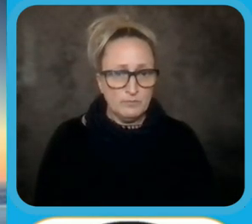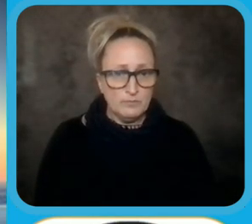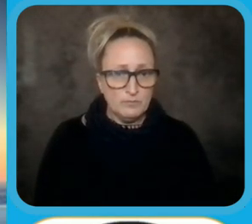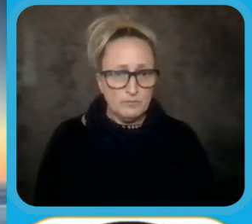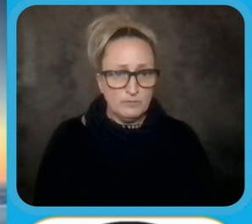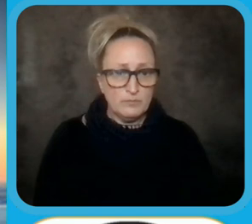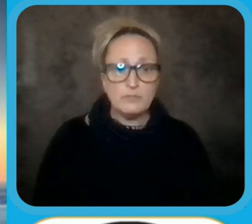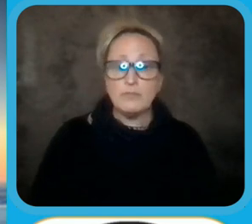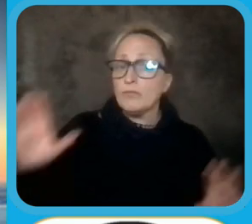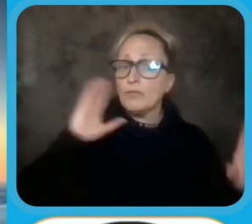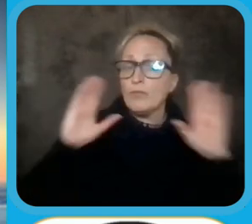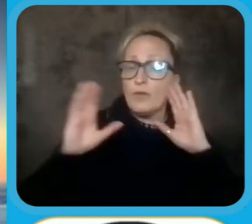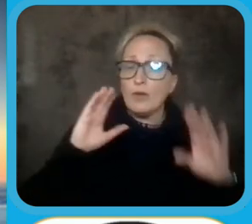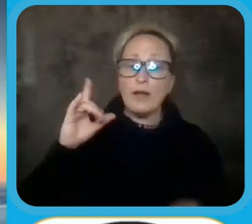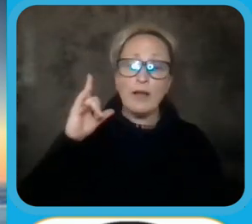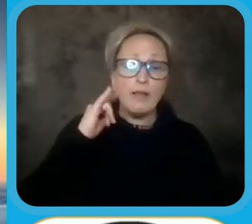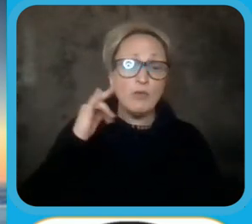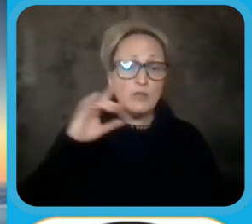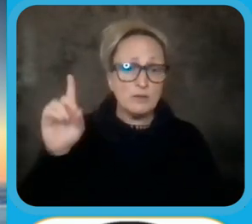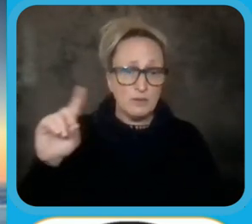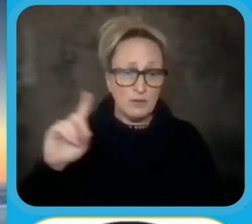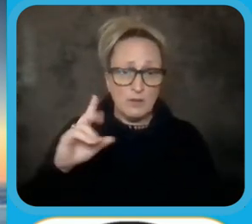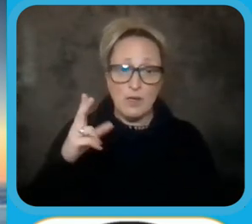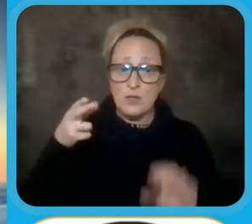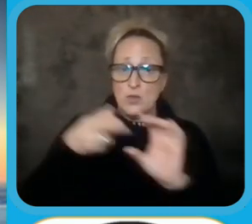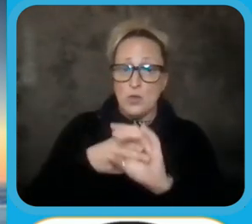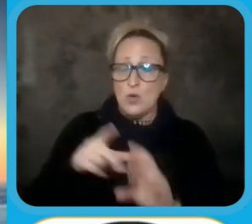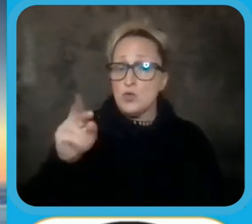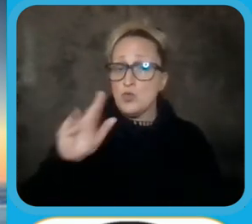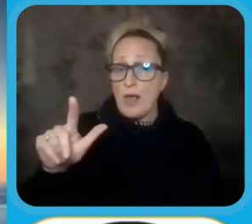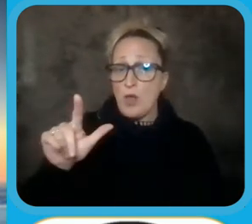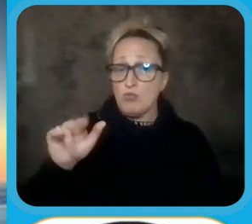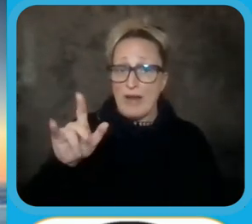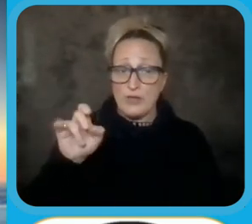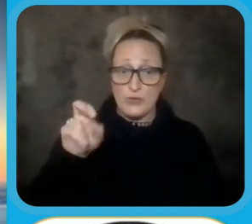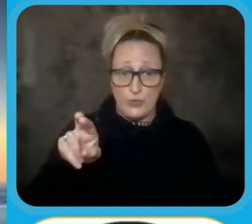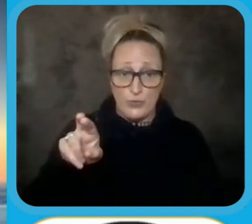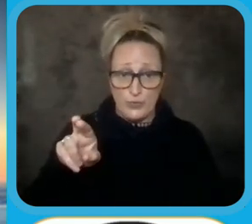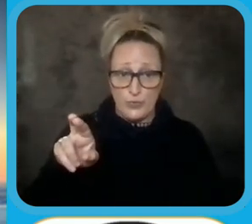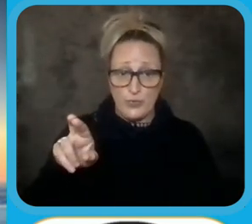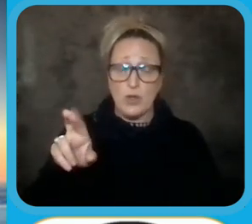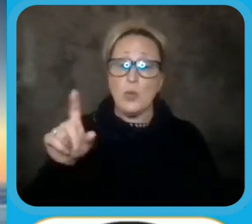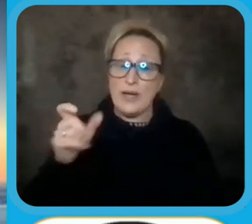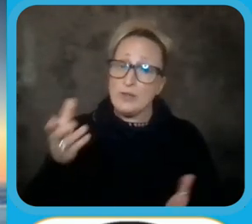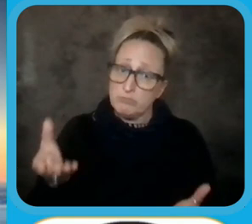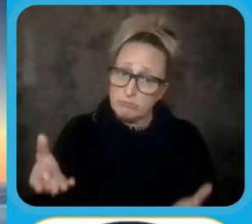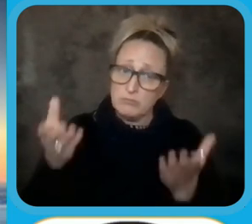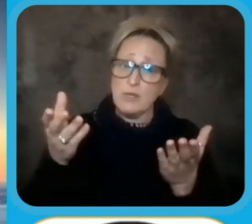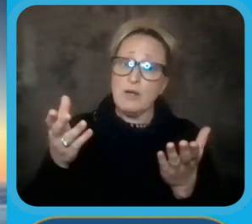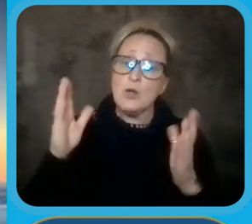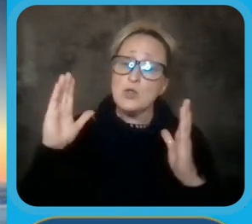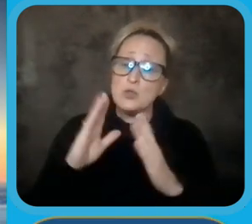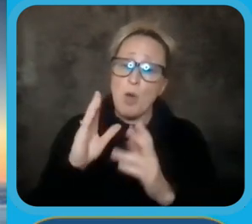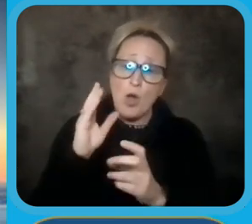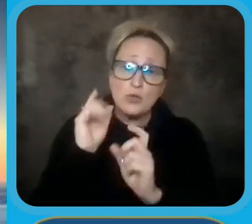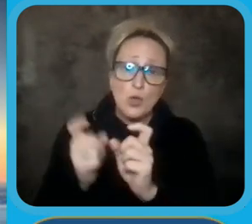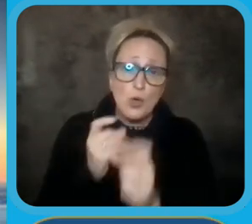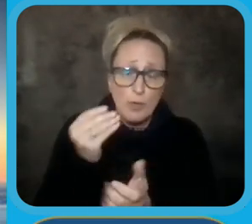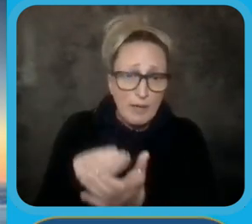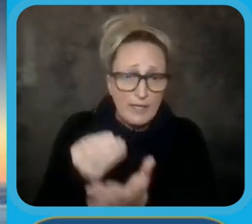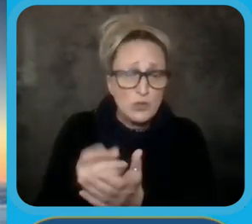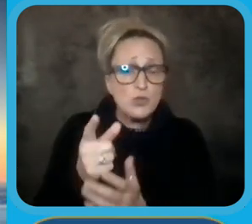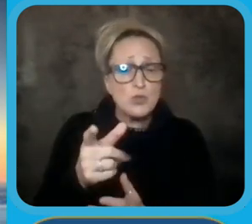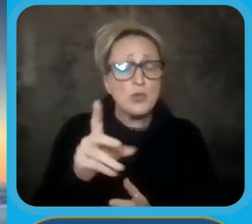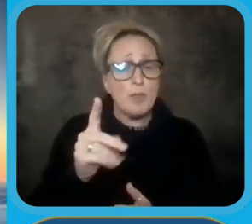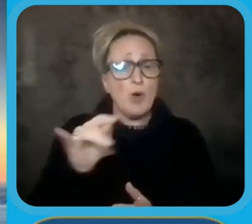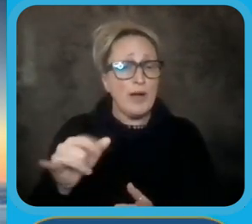Hello, California Democrats. I joined the Trailraiser program because we need to significantly increase the level of small donor money into the party and